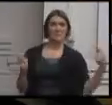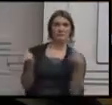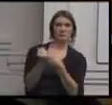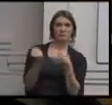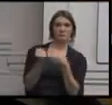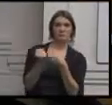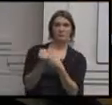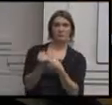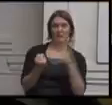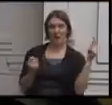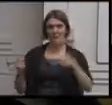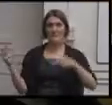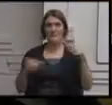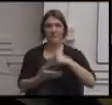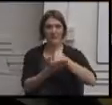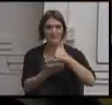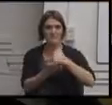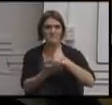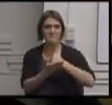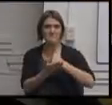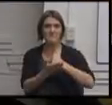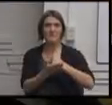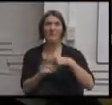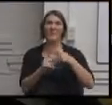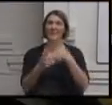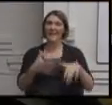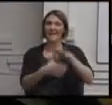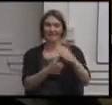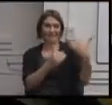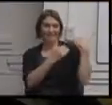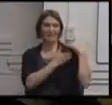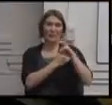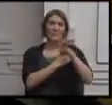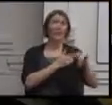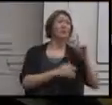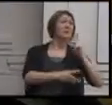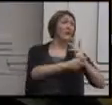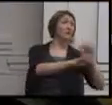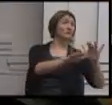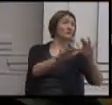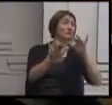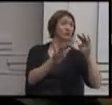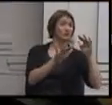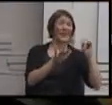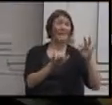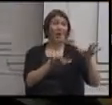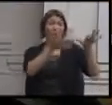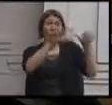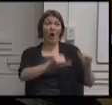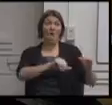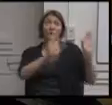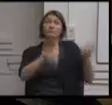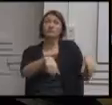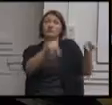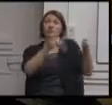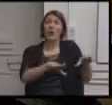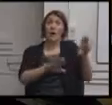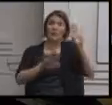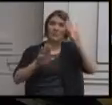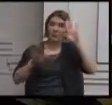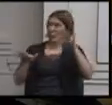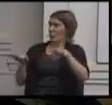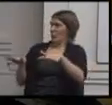it, as well as their primary response area, obviously being West Brattleboro. Their first